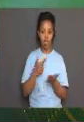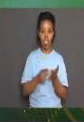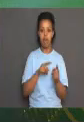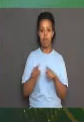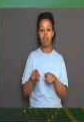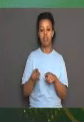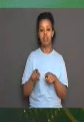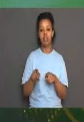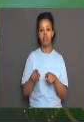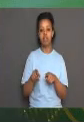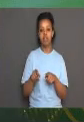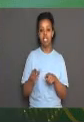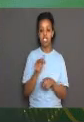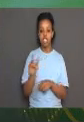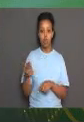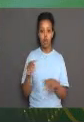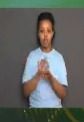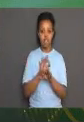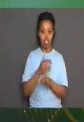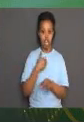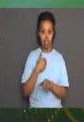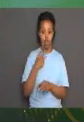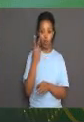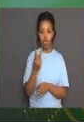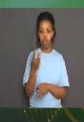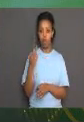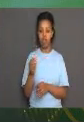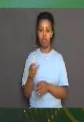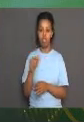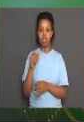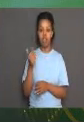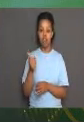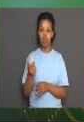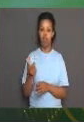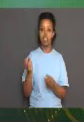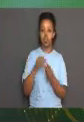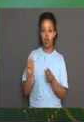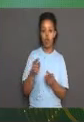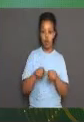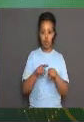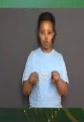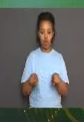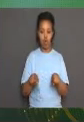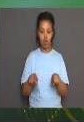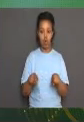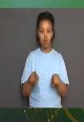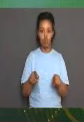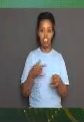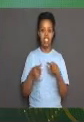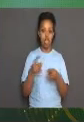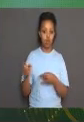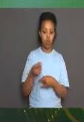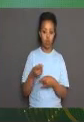the same function in two or more different species, they evolved